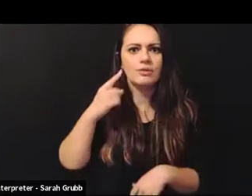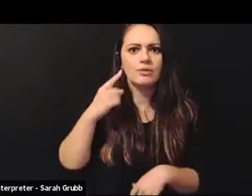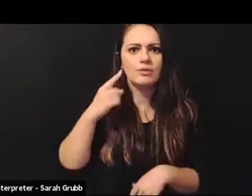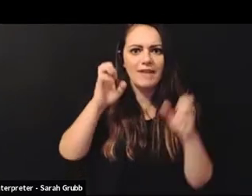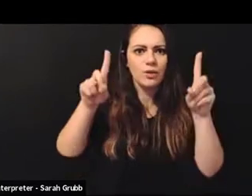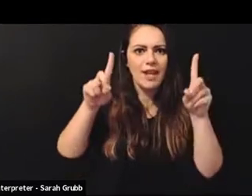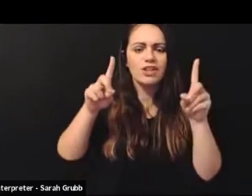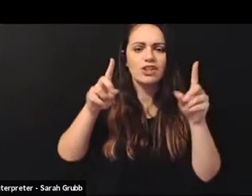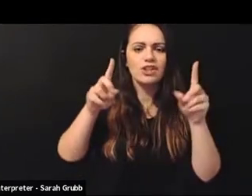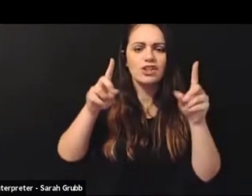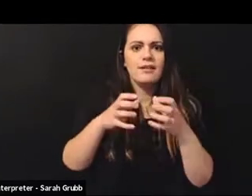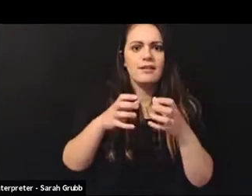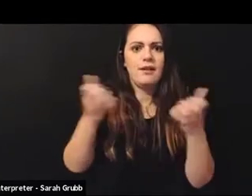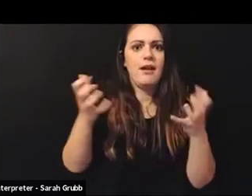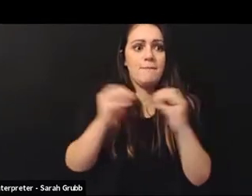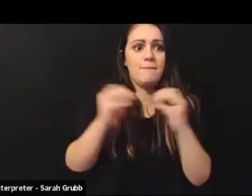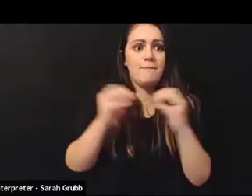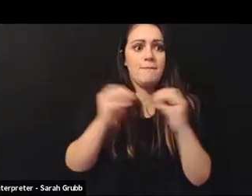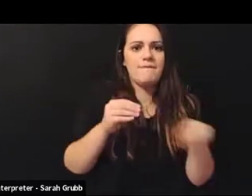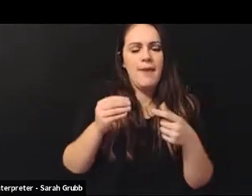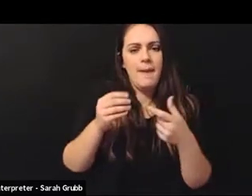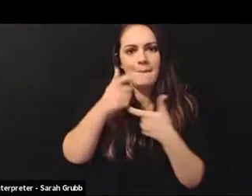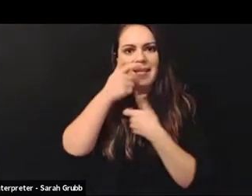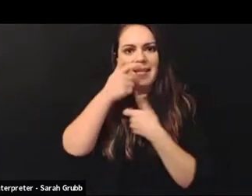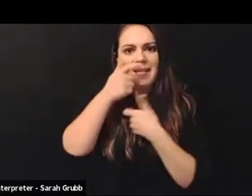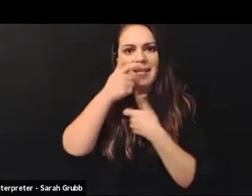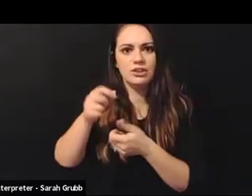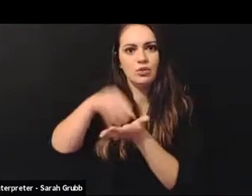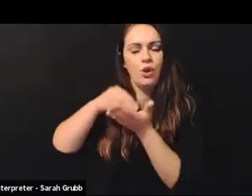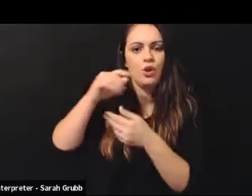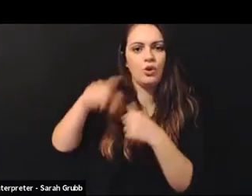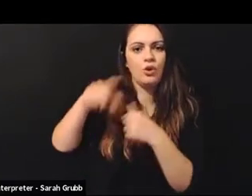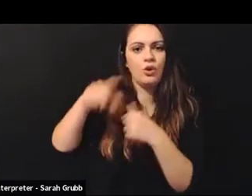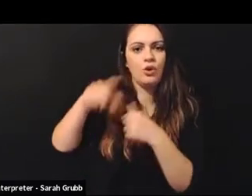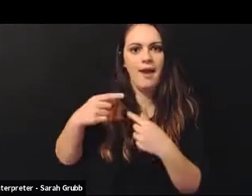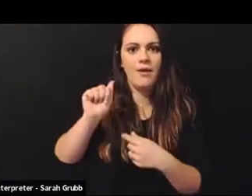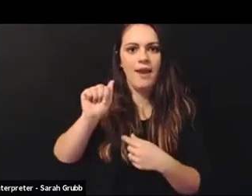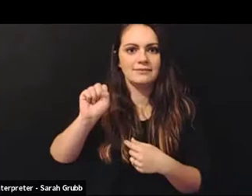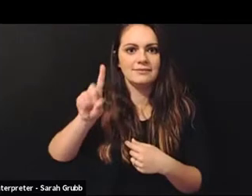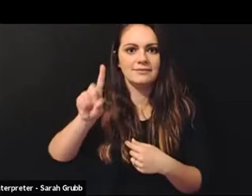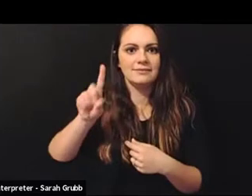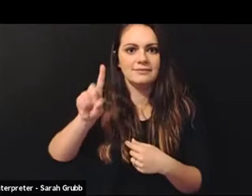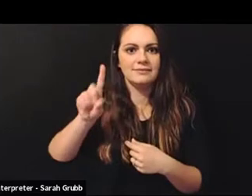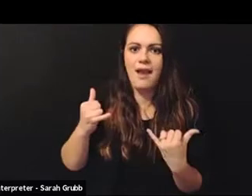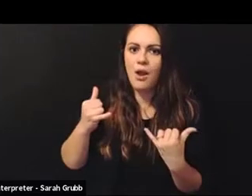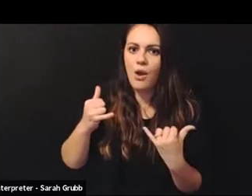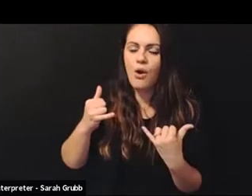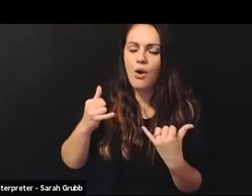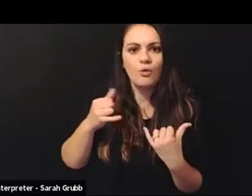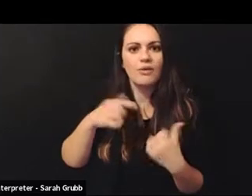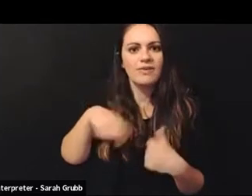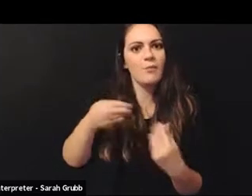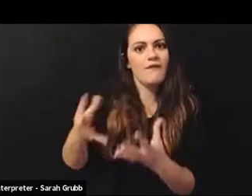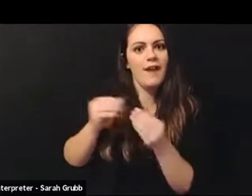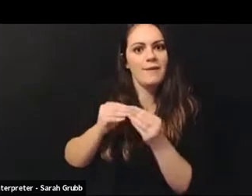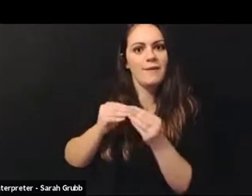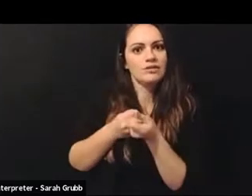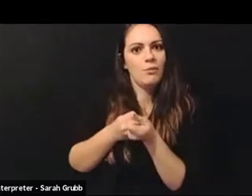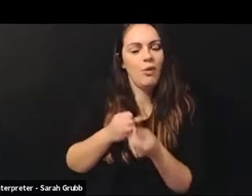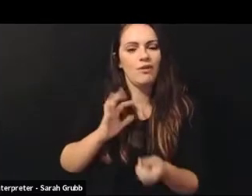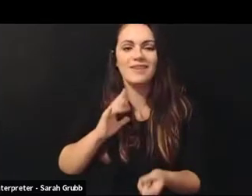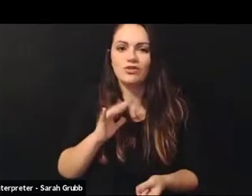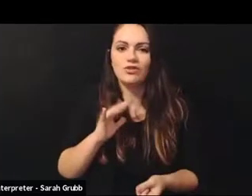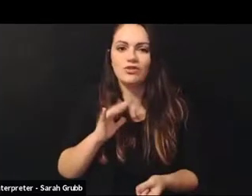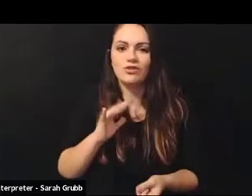recognizing that and providing some additional supports. So that's great to hear. So this is how simple I